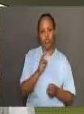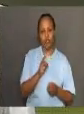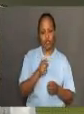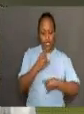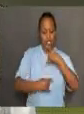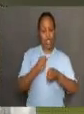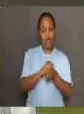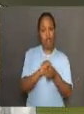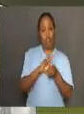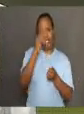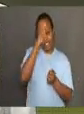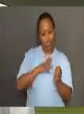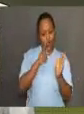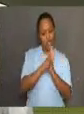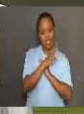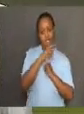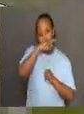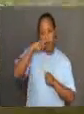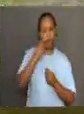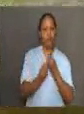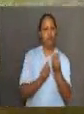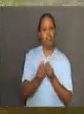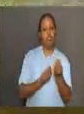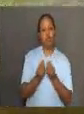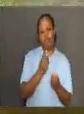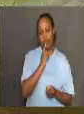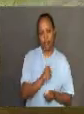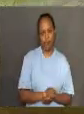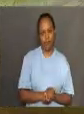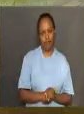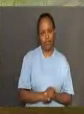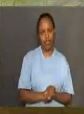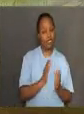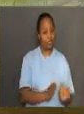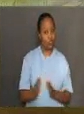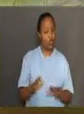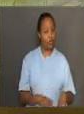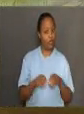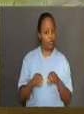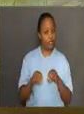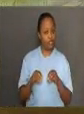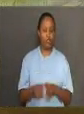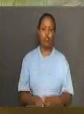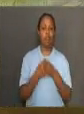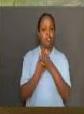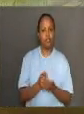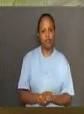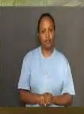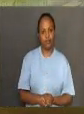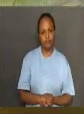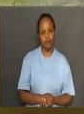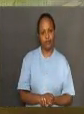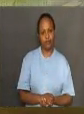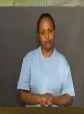genocide and drug trafficking. Are you ready, students? Let us begin.